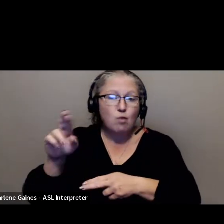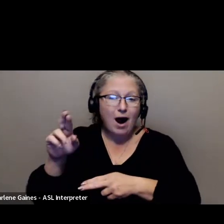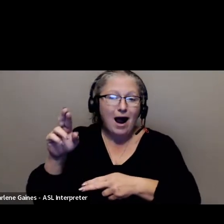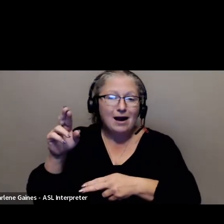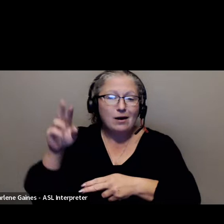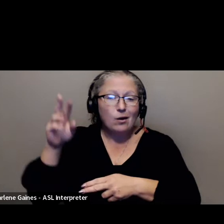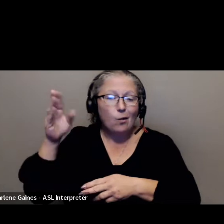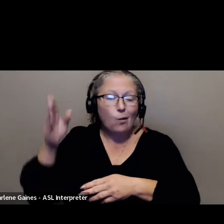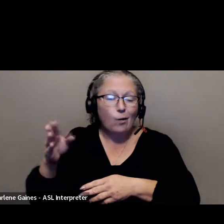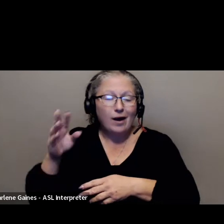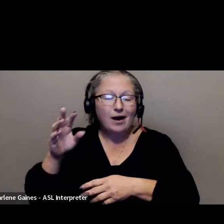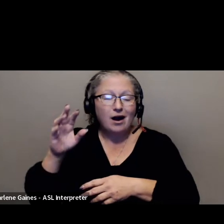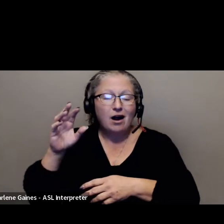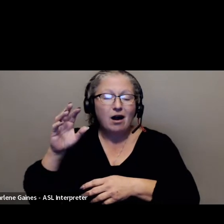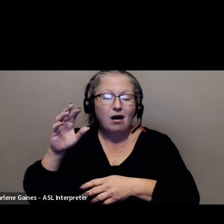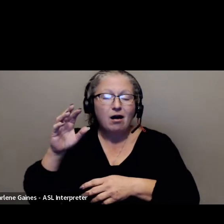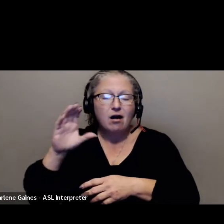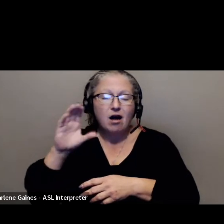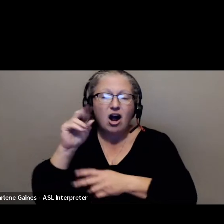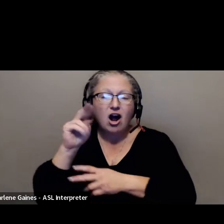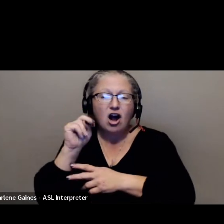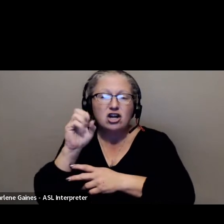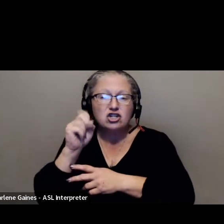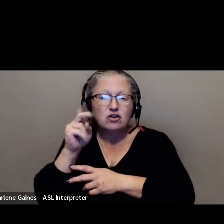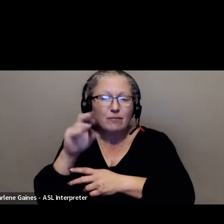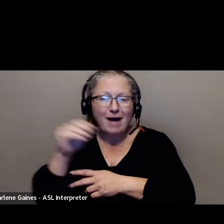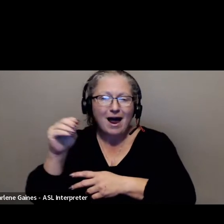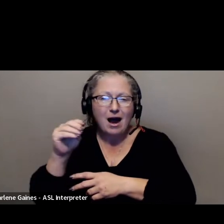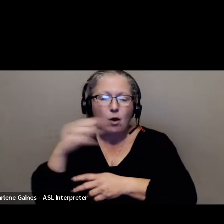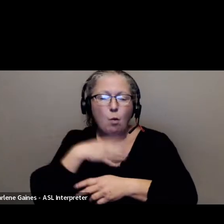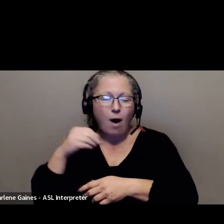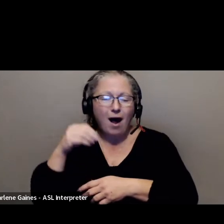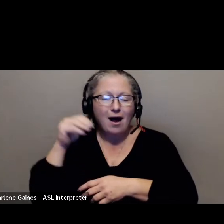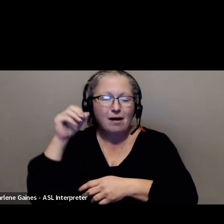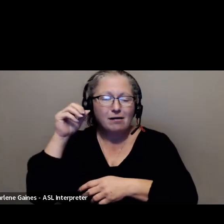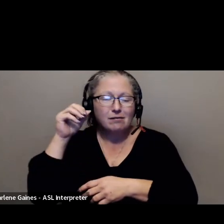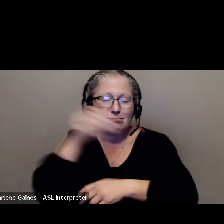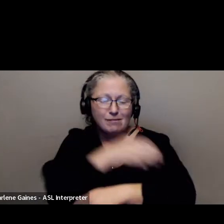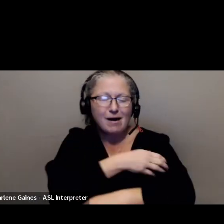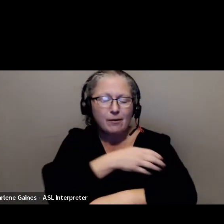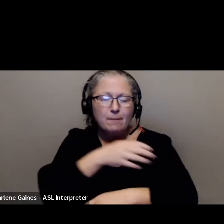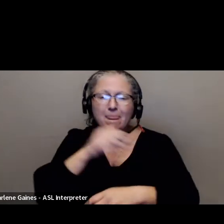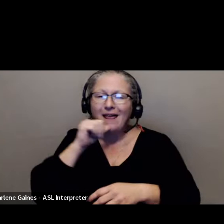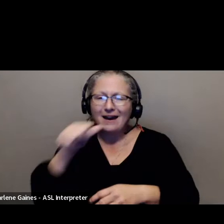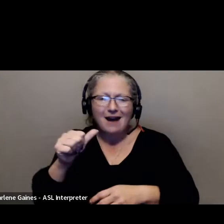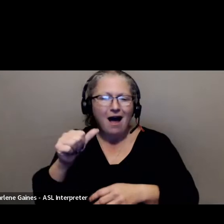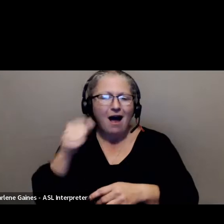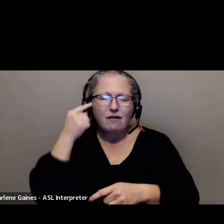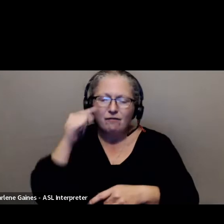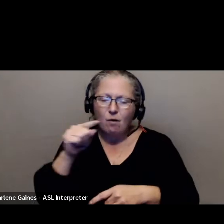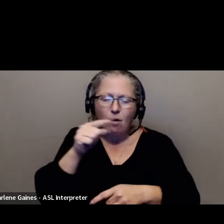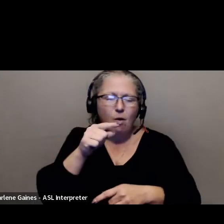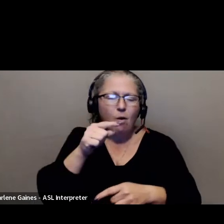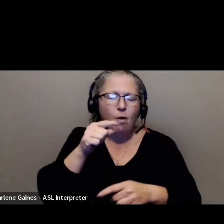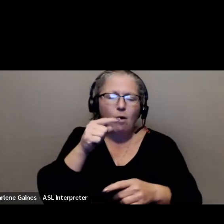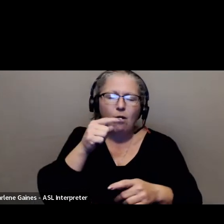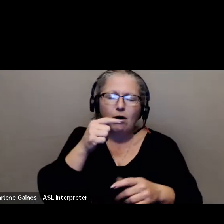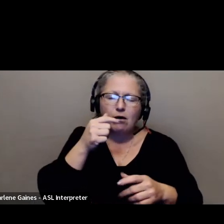conservatives and white supremacy. But anti-Semitism is not a part of the pro-Palestine movement. It never has